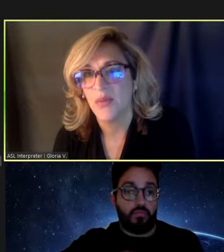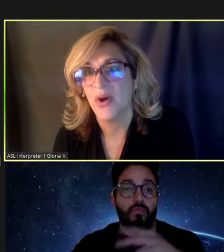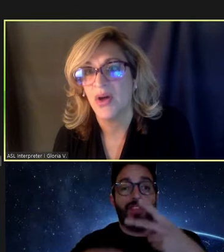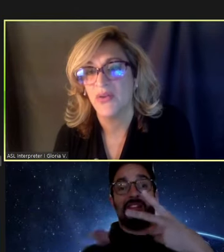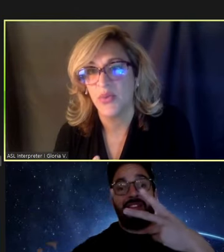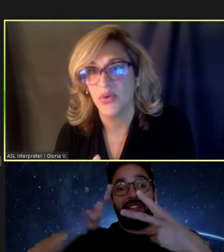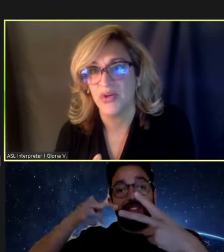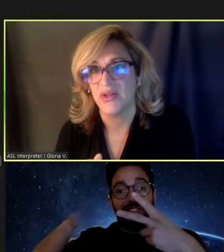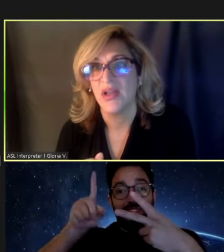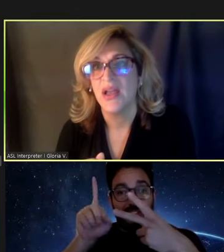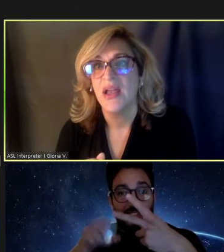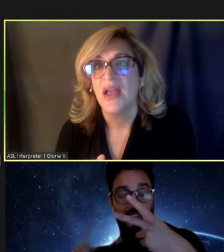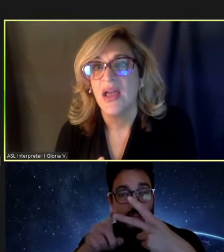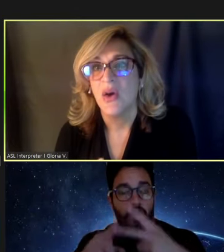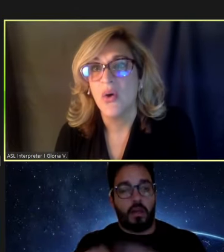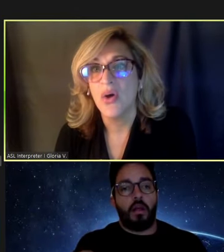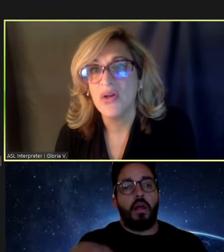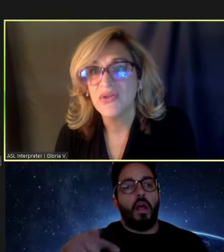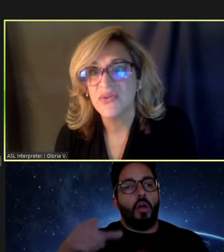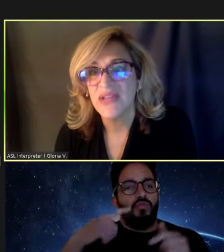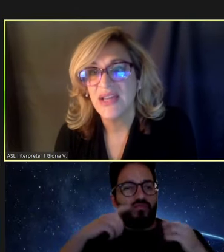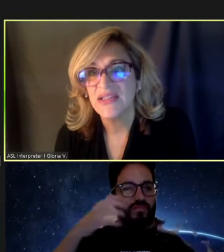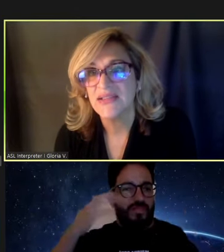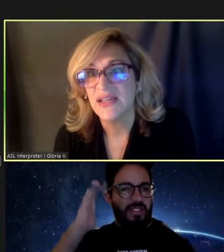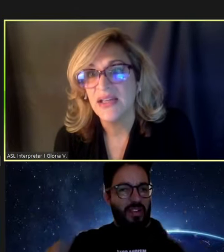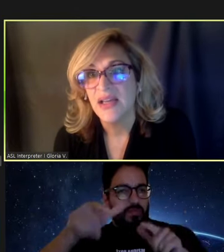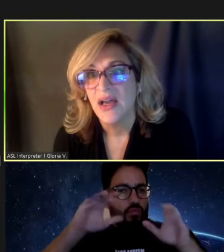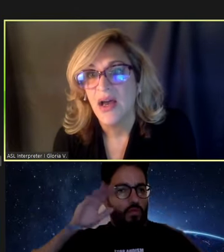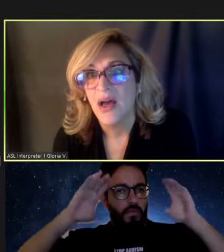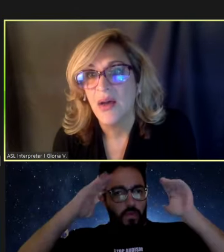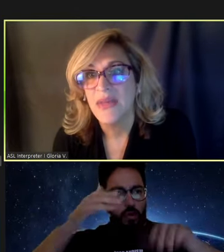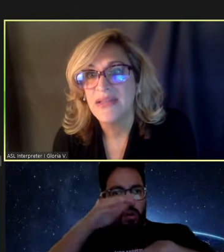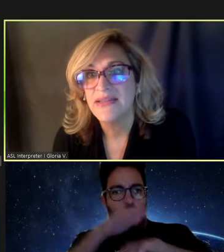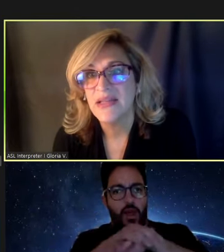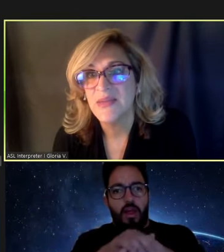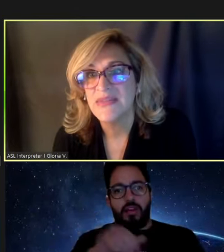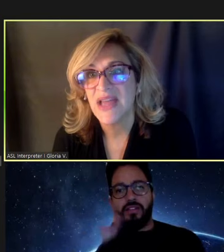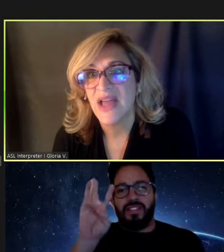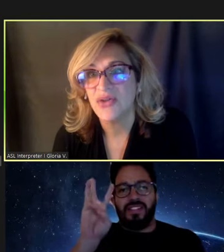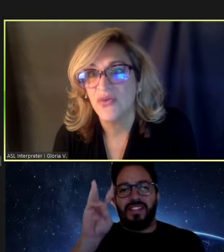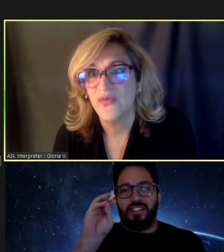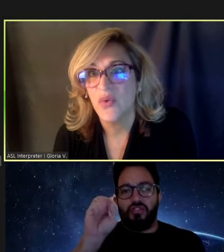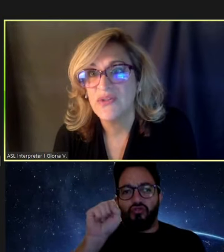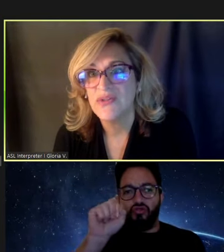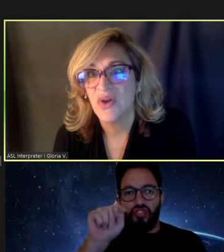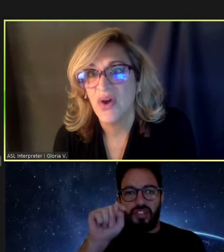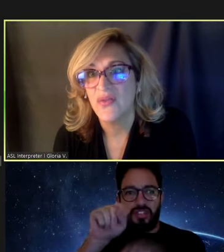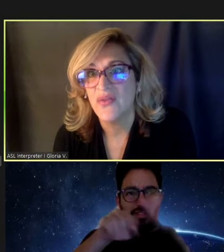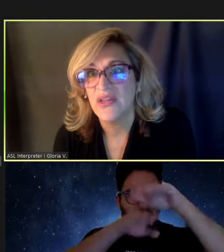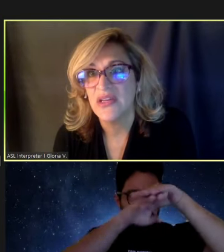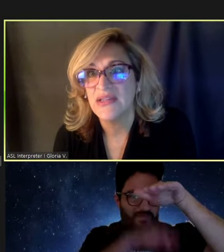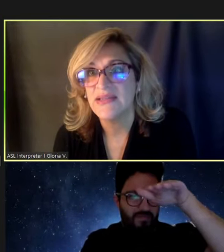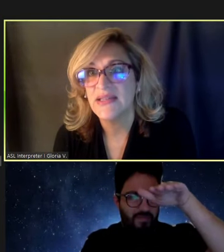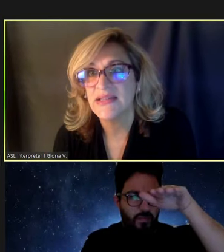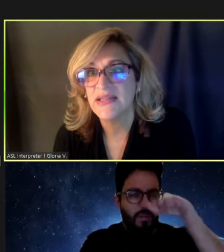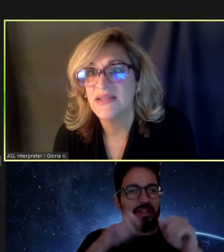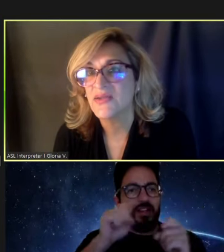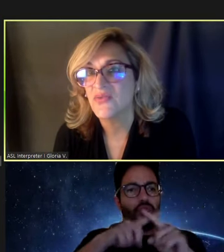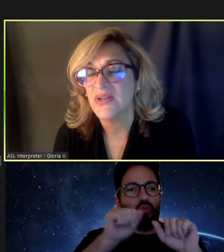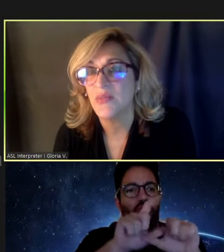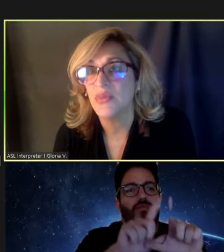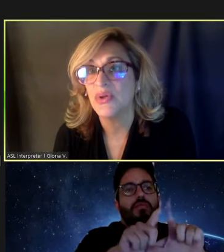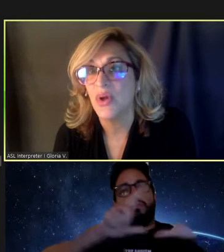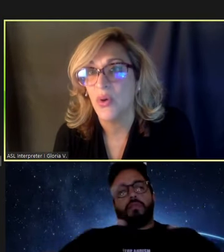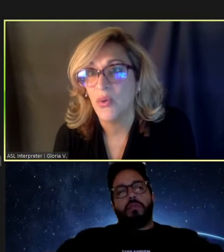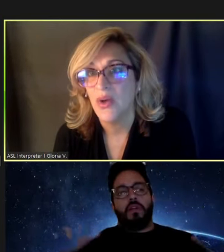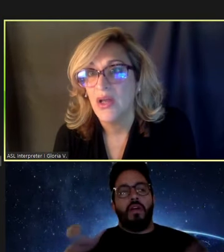take upon the burden. Also, secondly, it seems that you're focused on the 60th Street